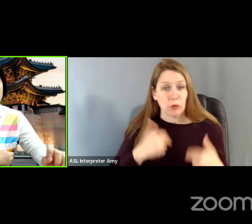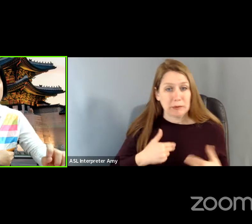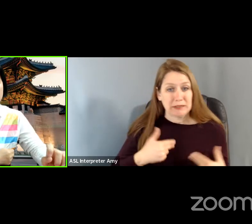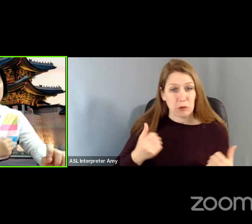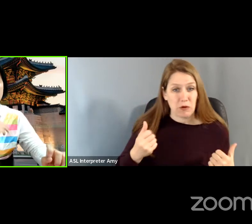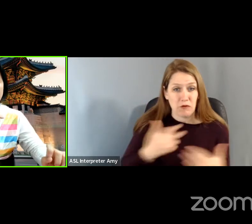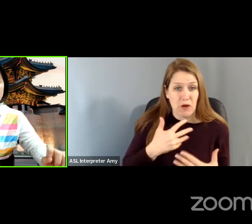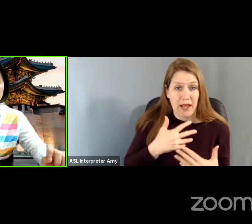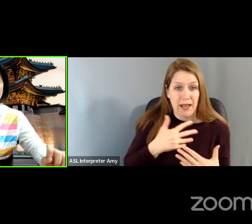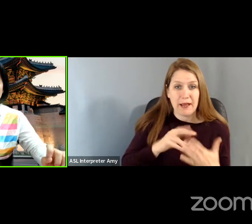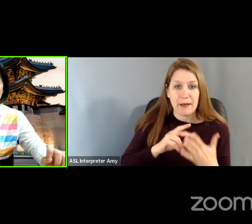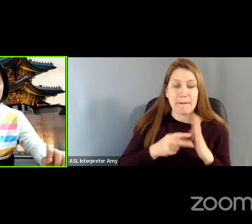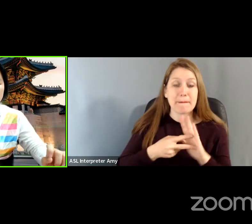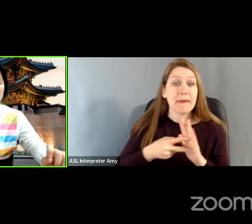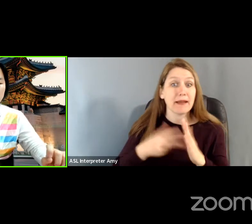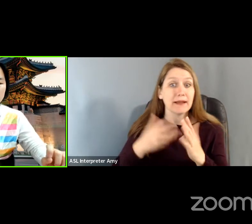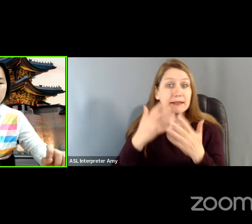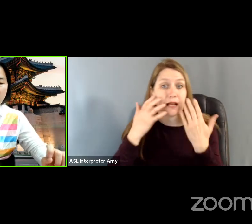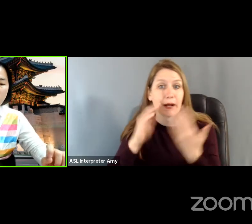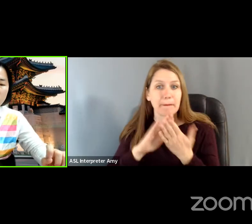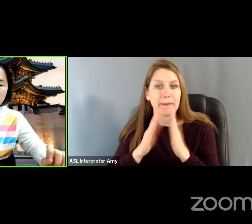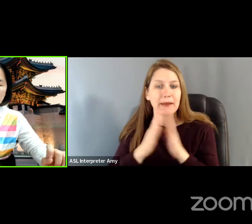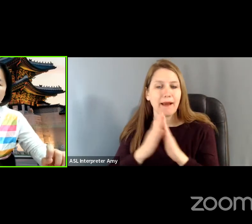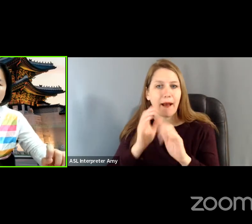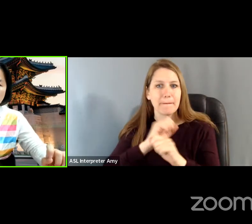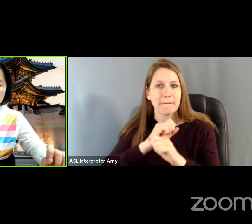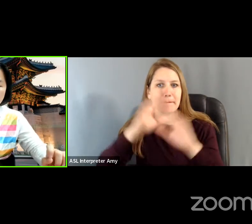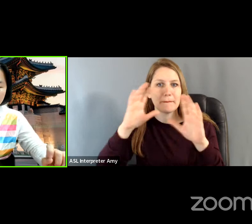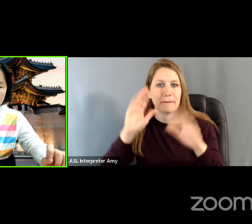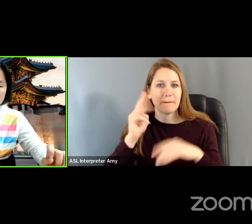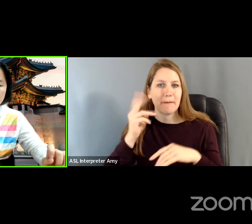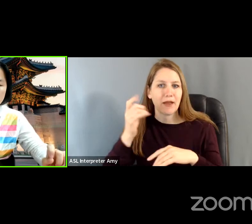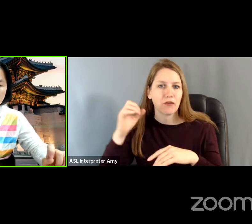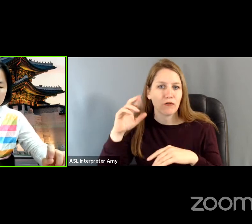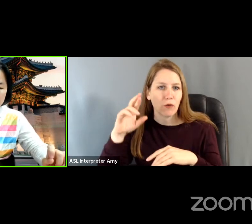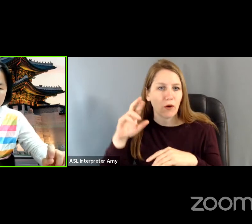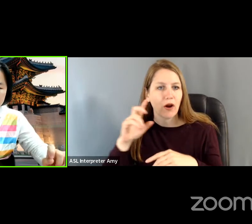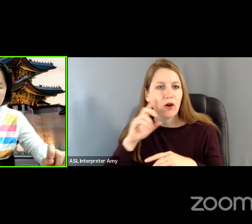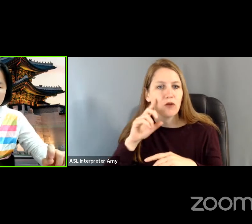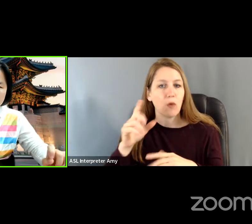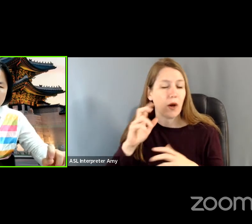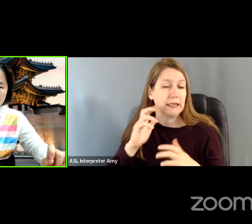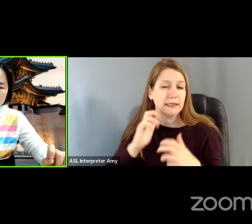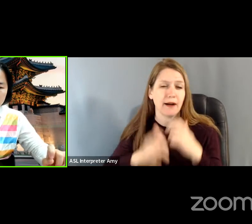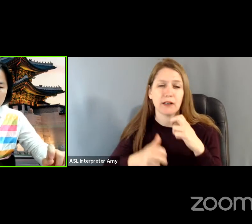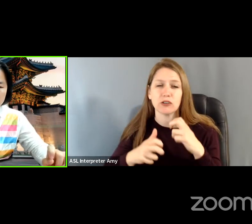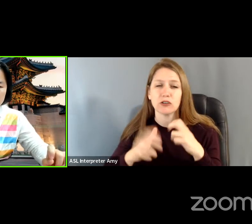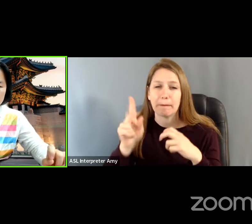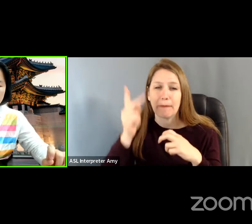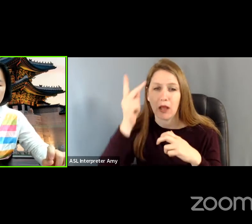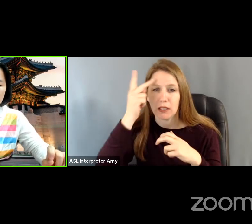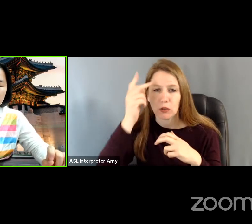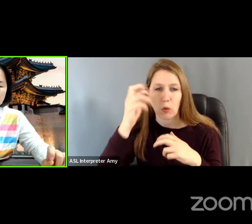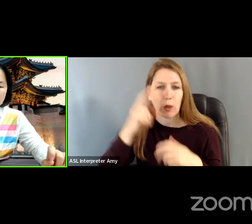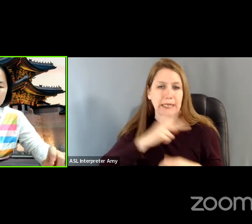tiger as a metaphor for the power of harsh politics or kings in the secular